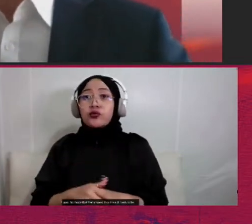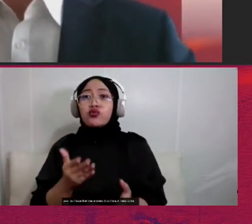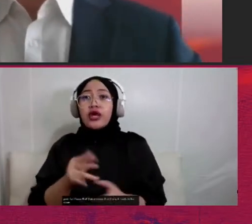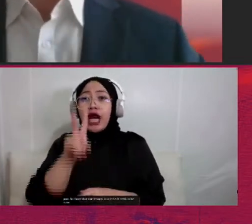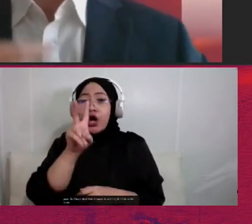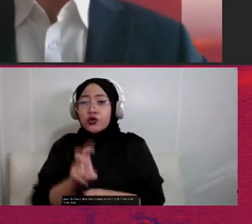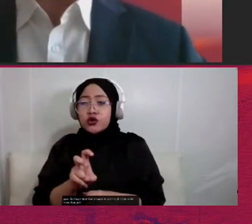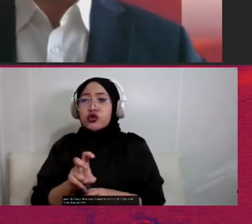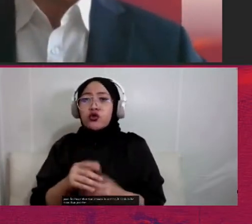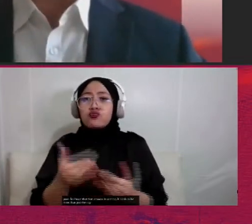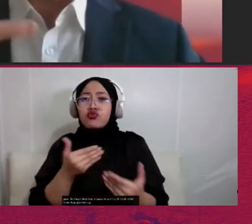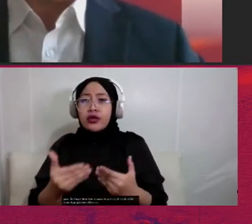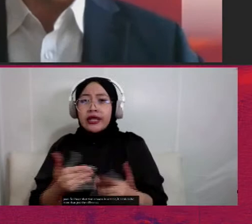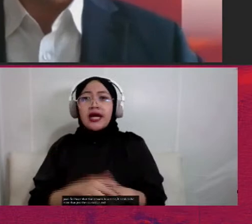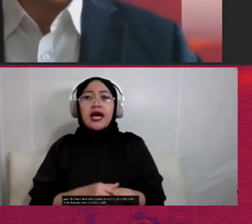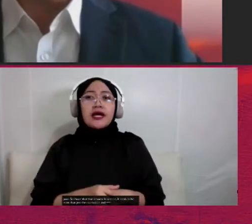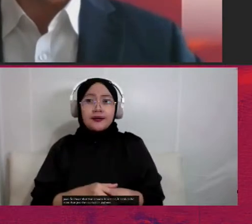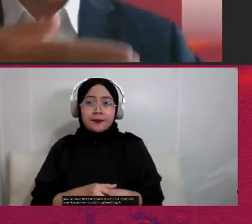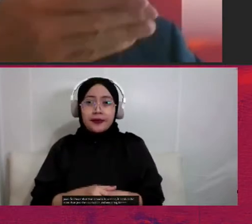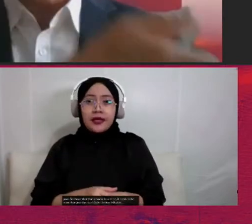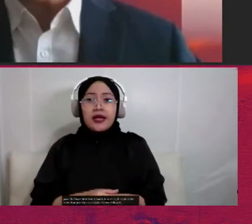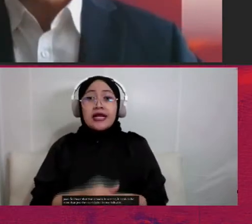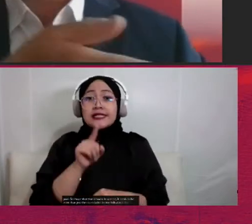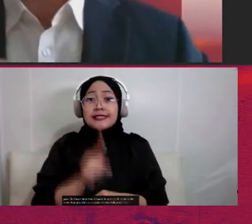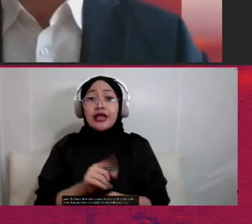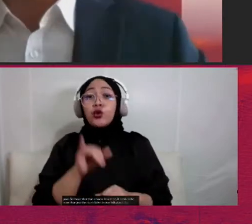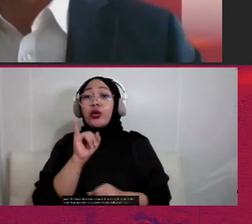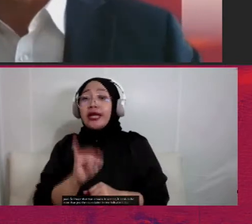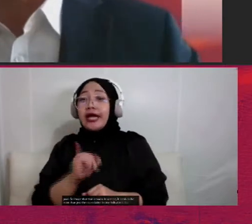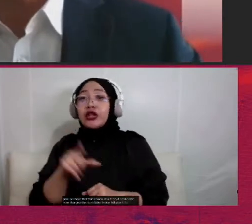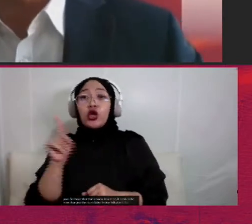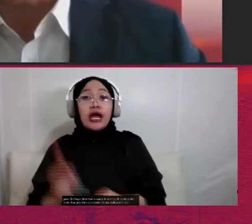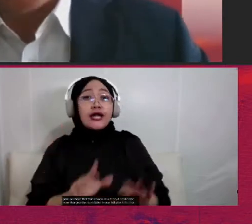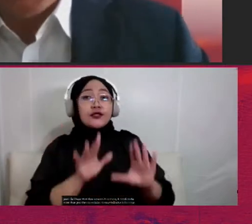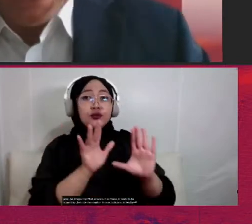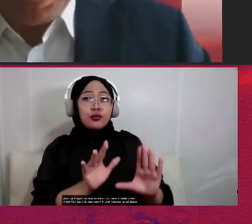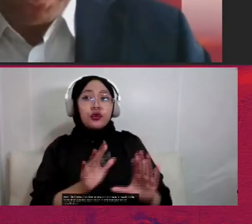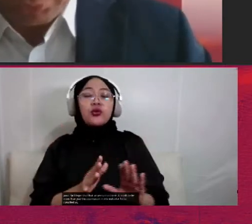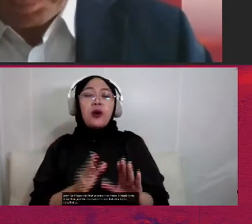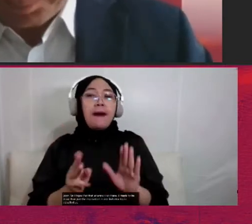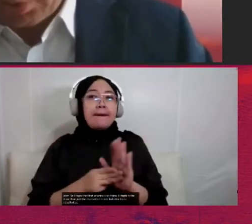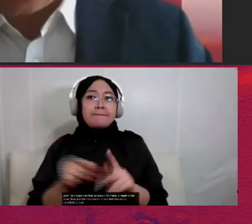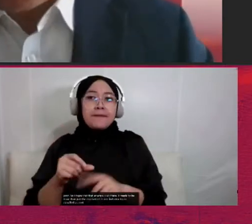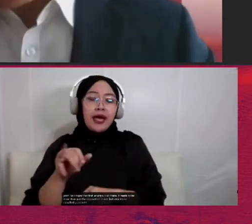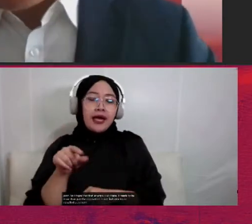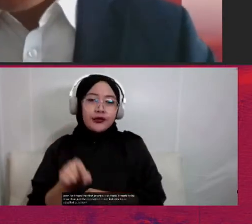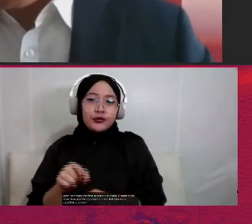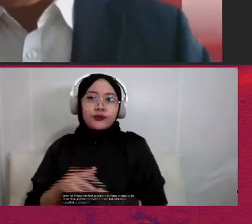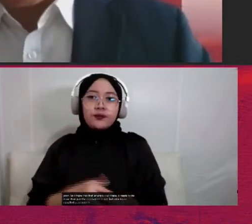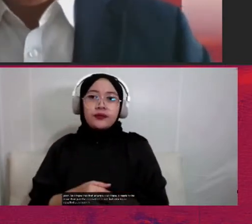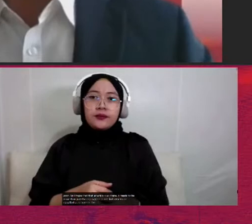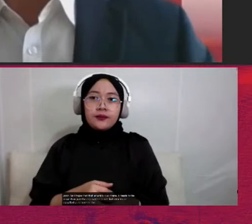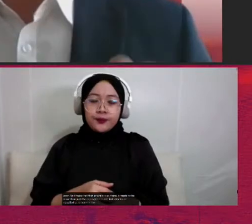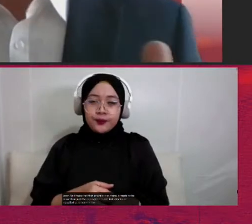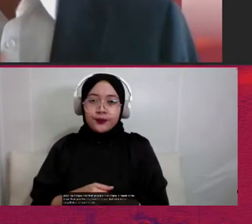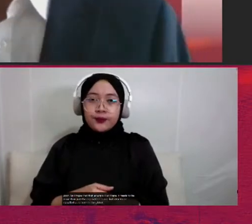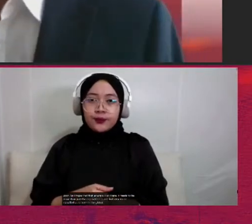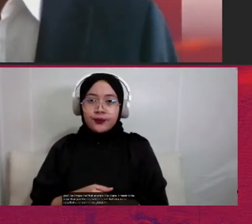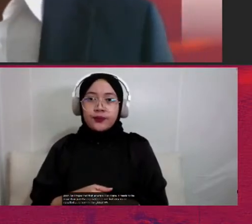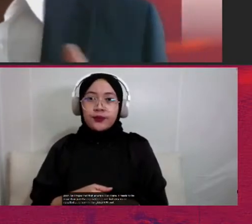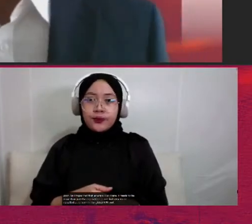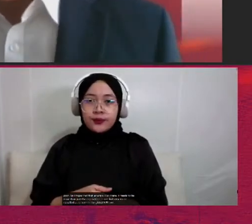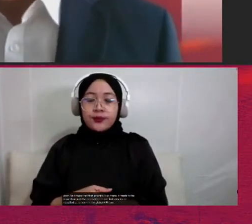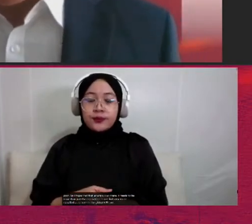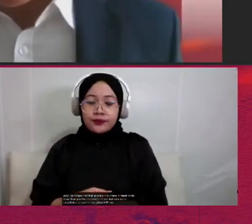more than just the deprivation in one indicator to be classified as poor, both in the global MPI